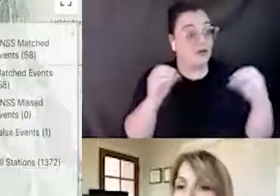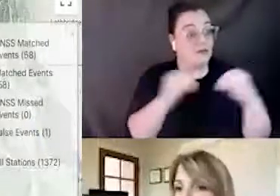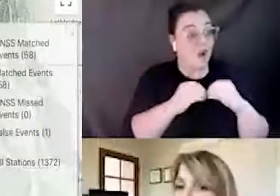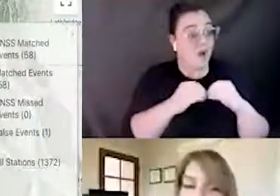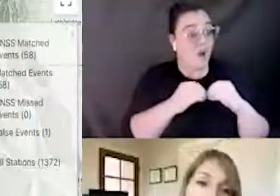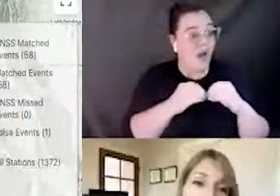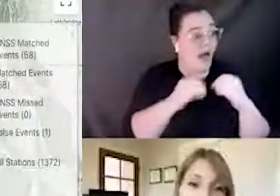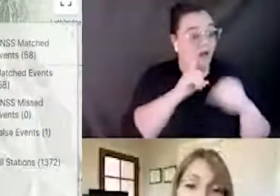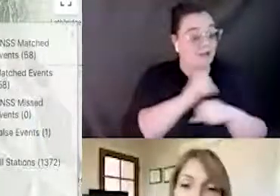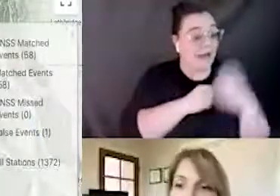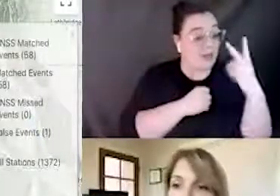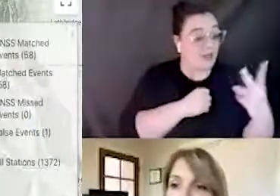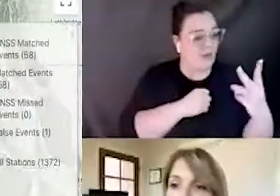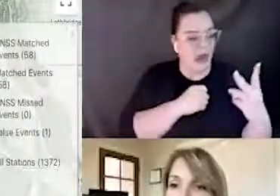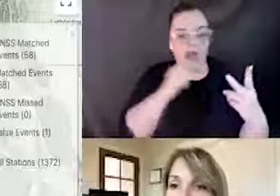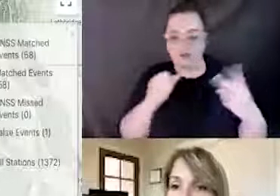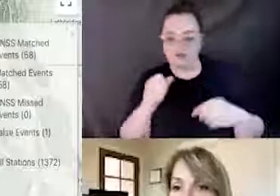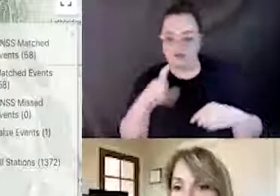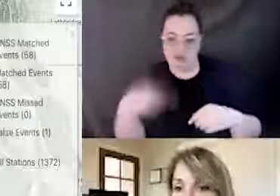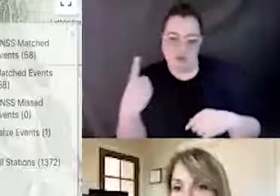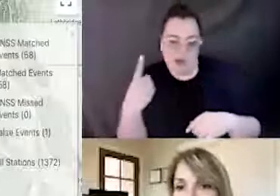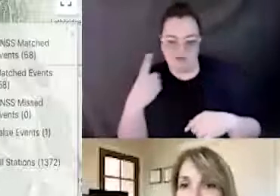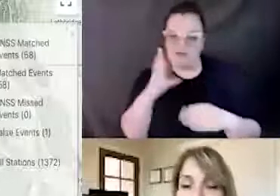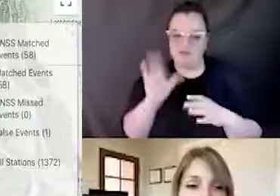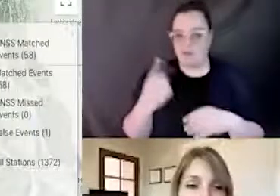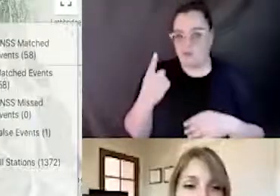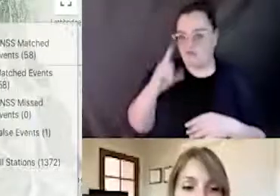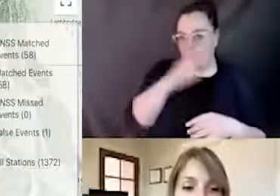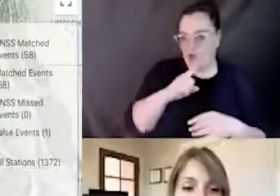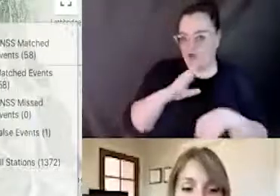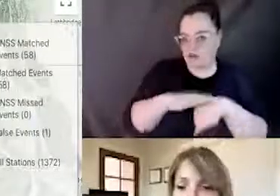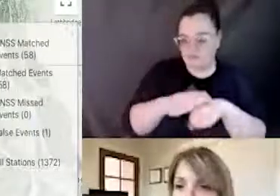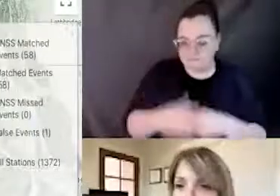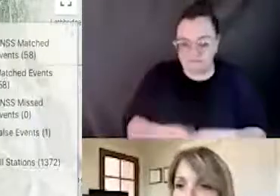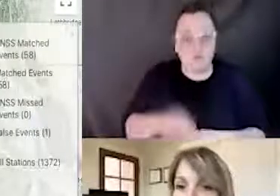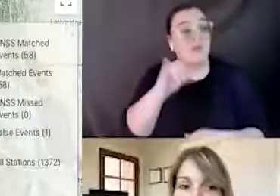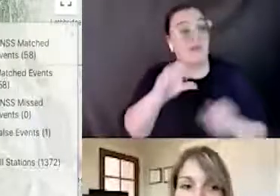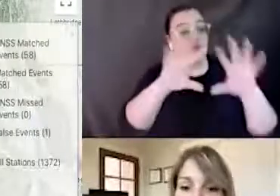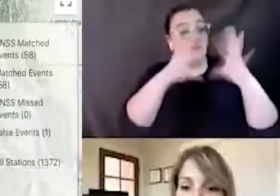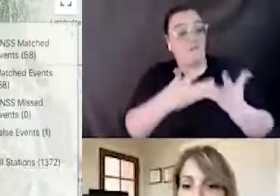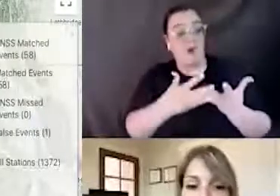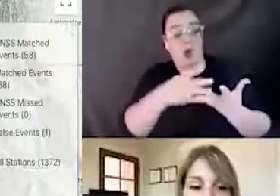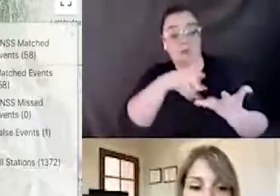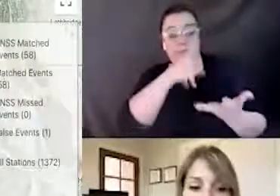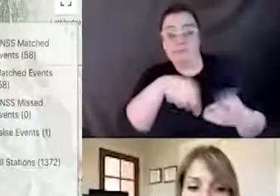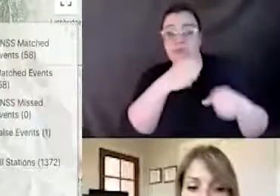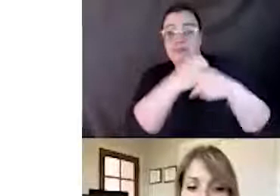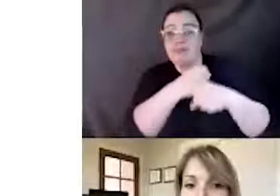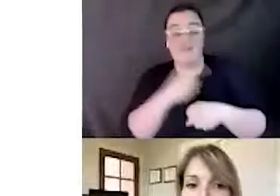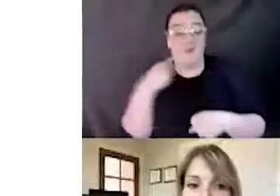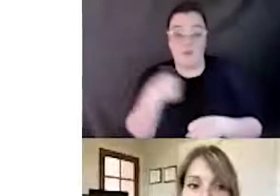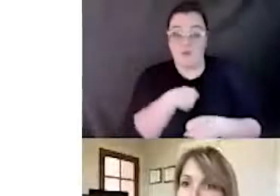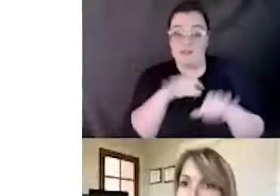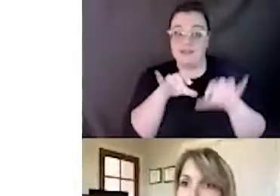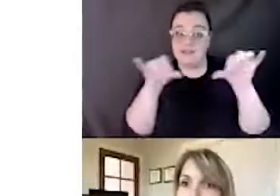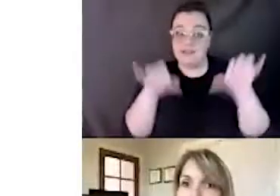But overall, I think we're doing a really excellent job, and hopefully this gives you a sense of how our system is performing. So